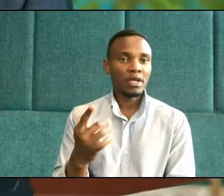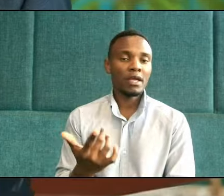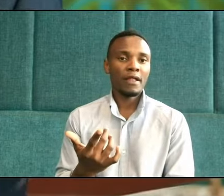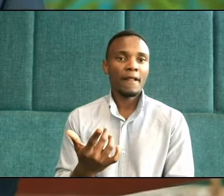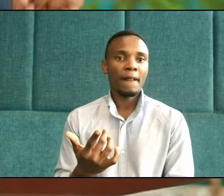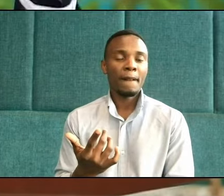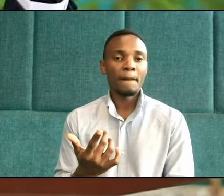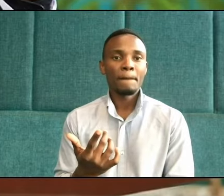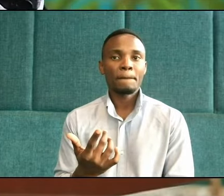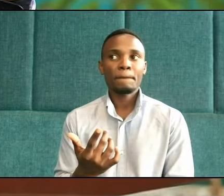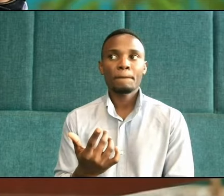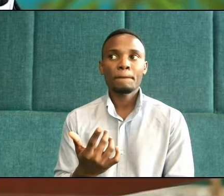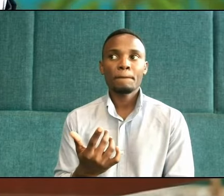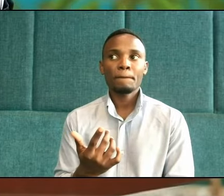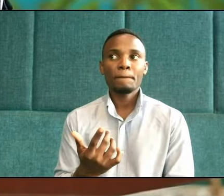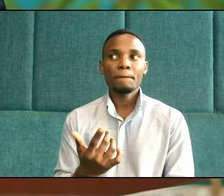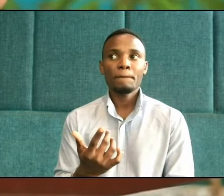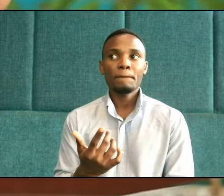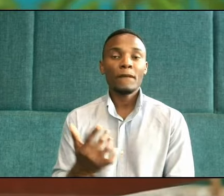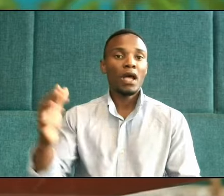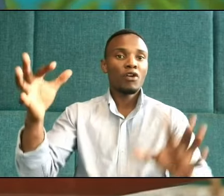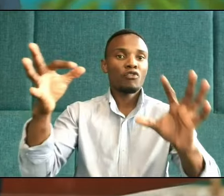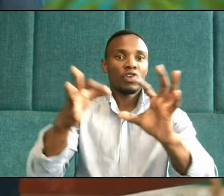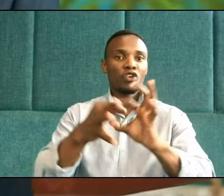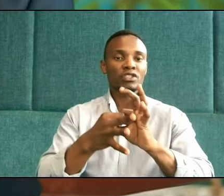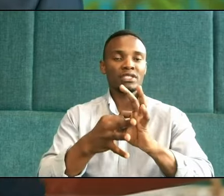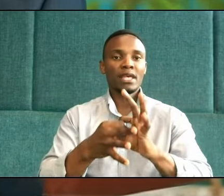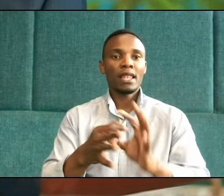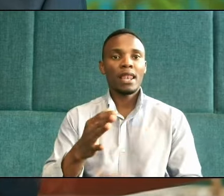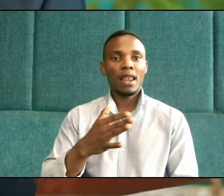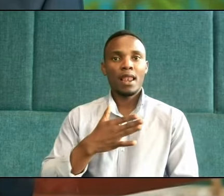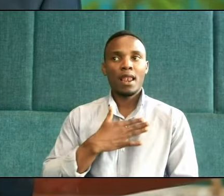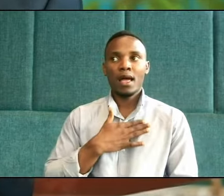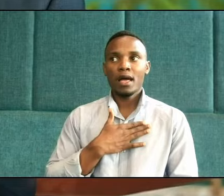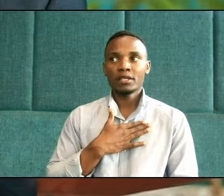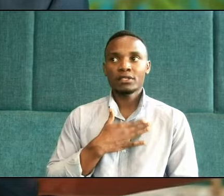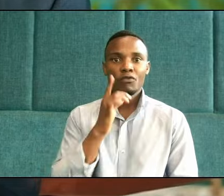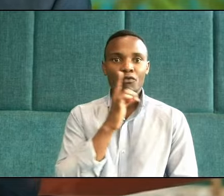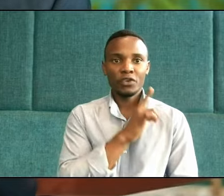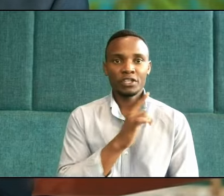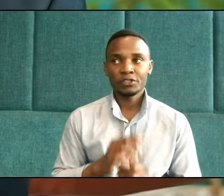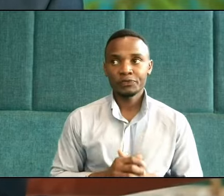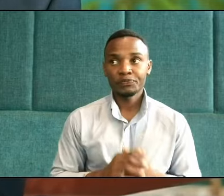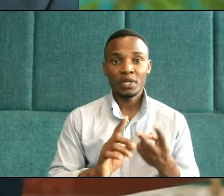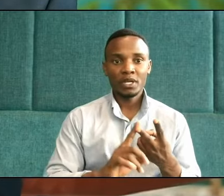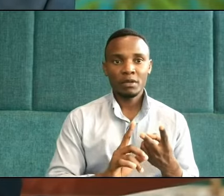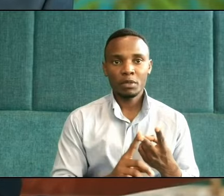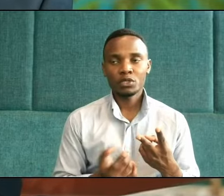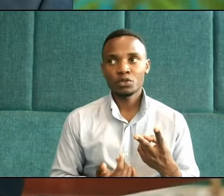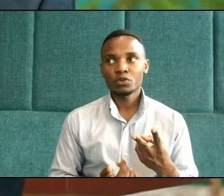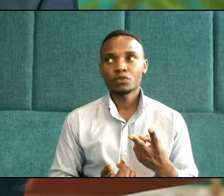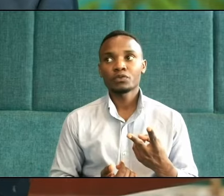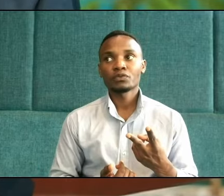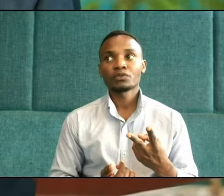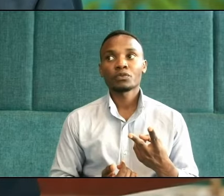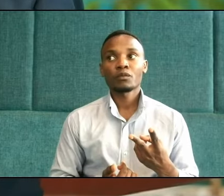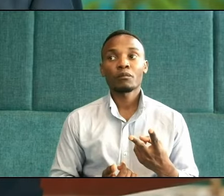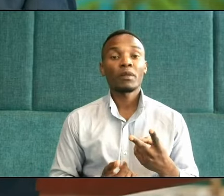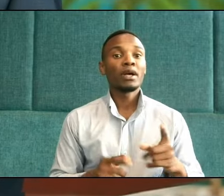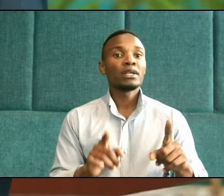us that word of reconciliation. Number two, this genesis of the